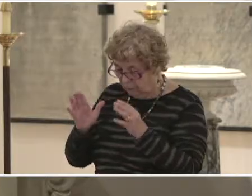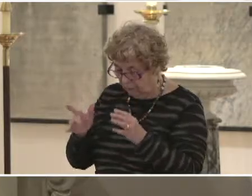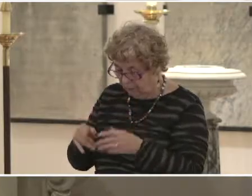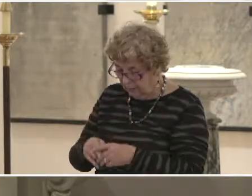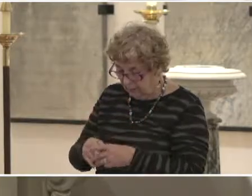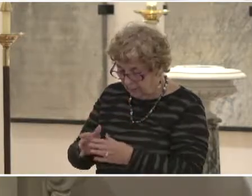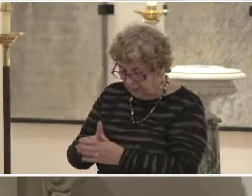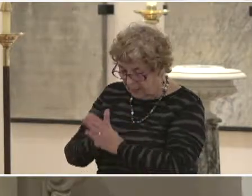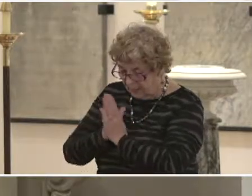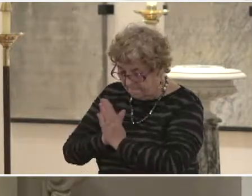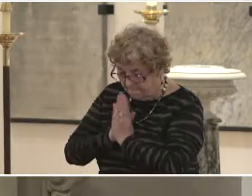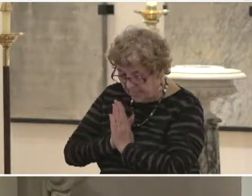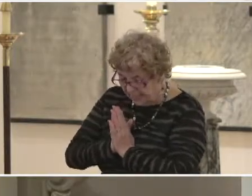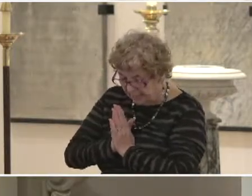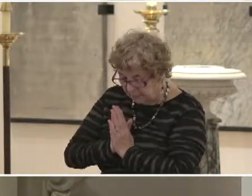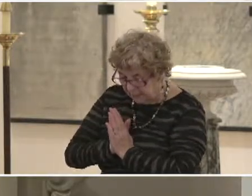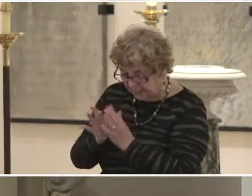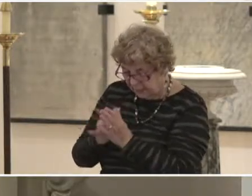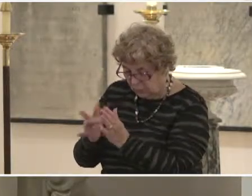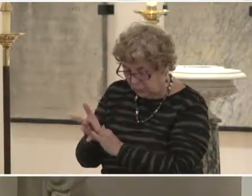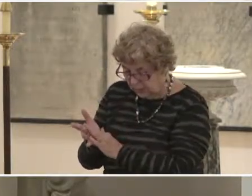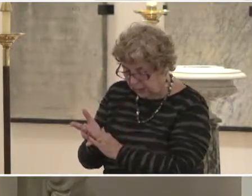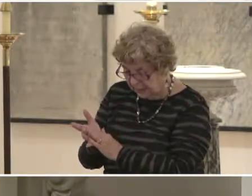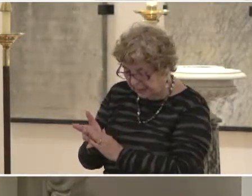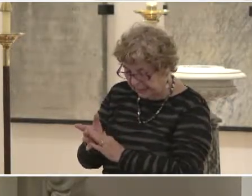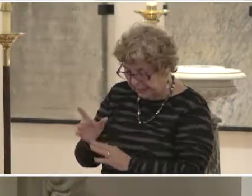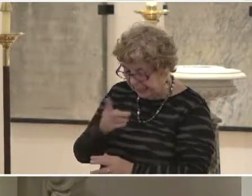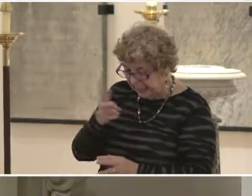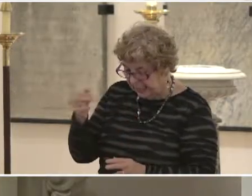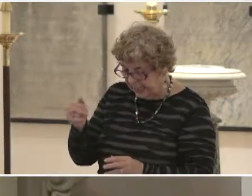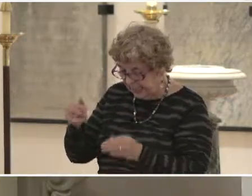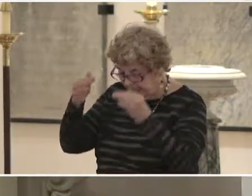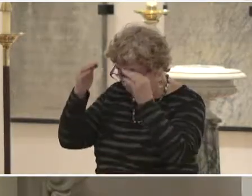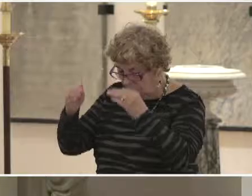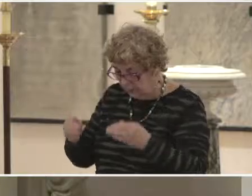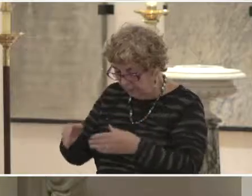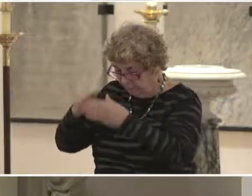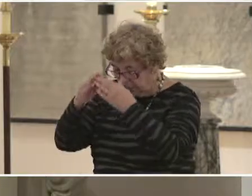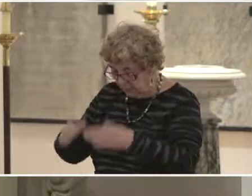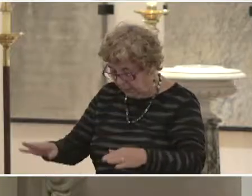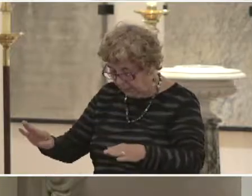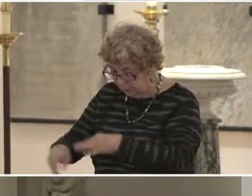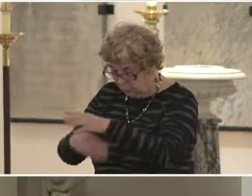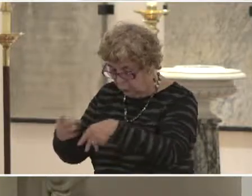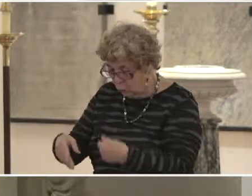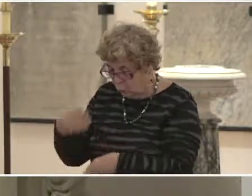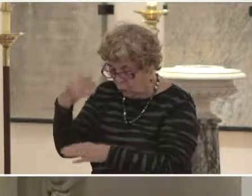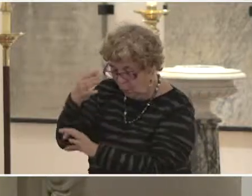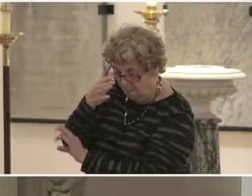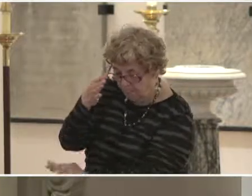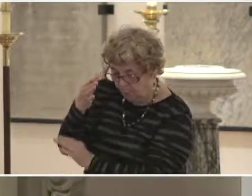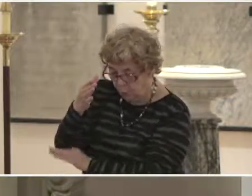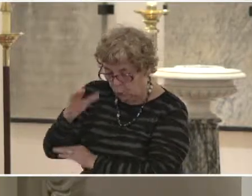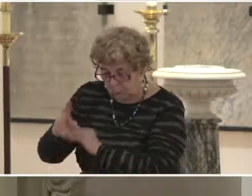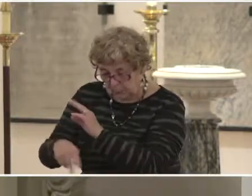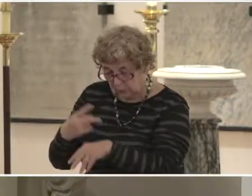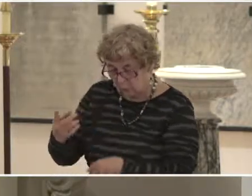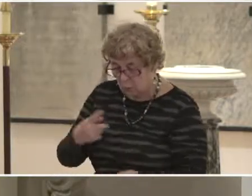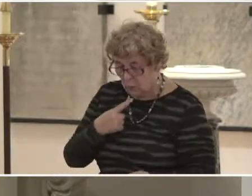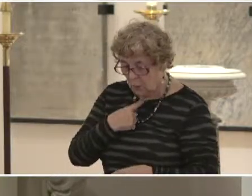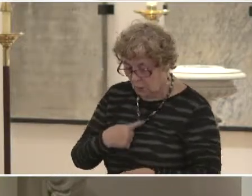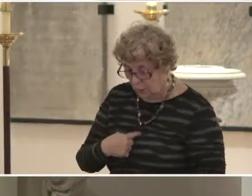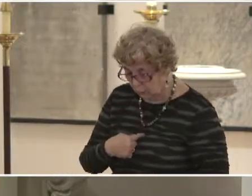It was for the apostles too. Increase our faith, they begged of Jesus. He had taught them, blessed are you who are poor, for